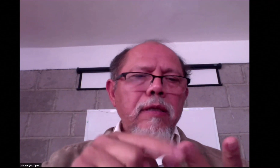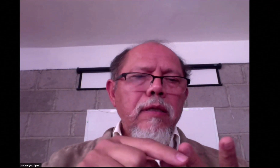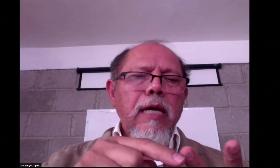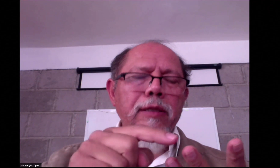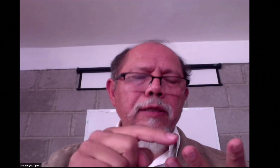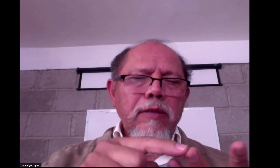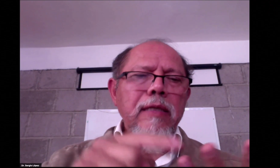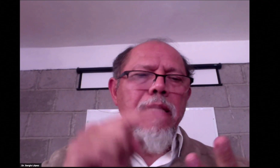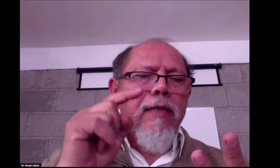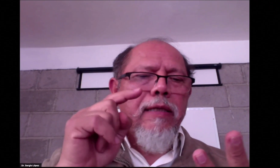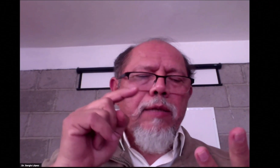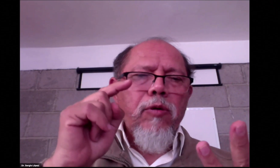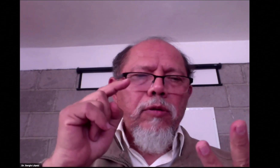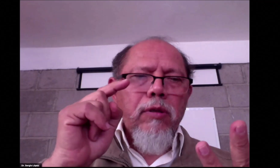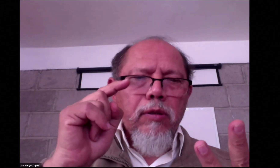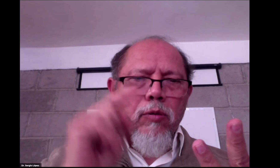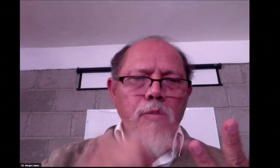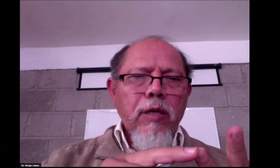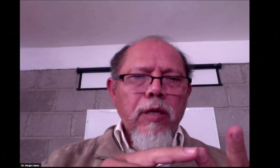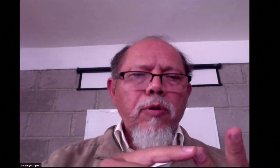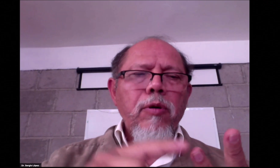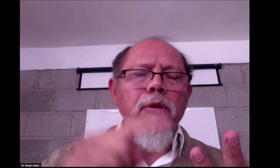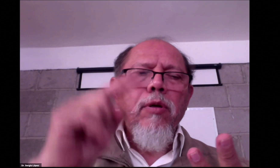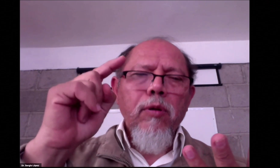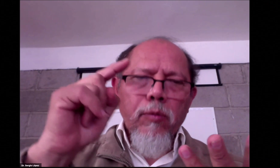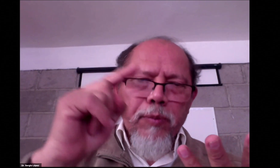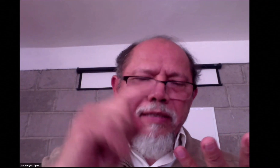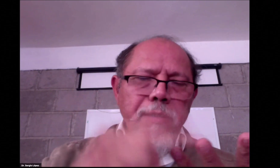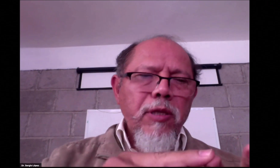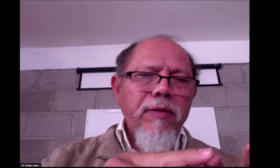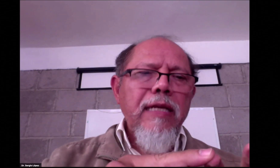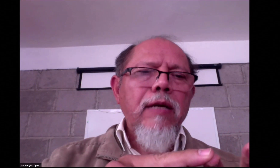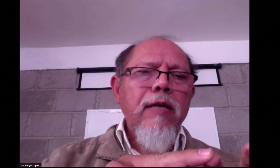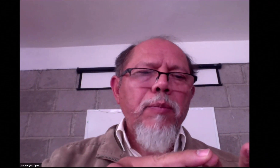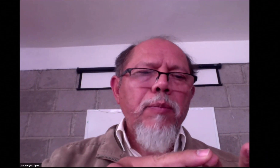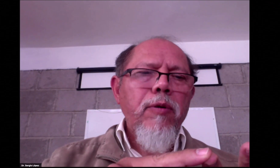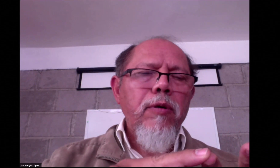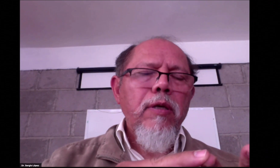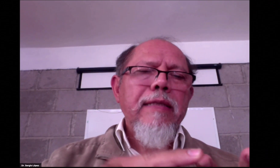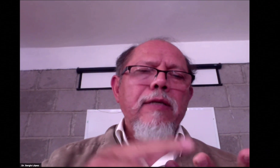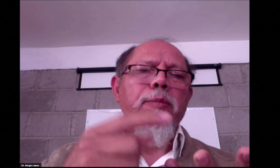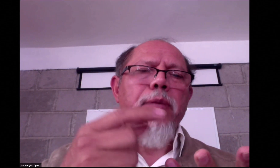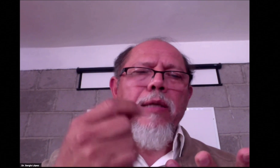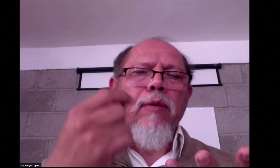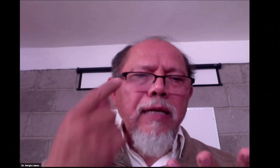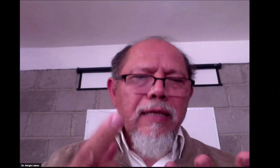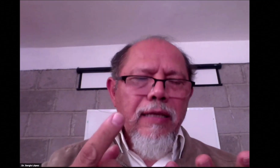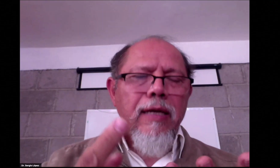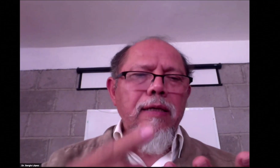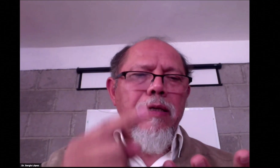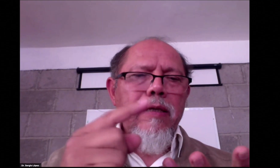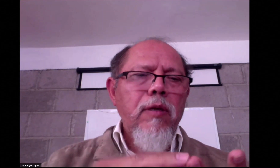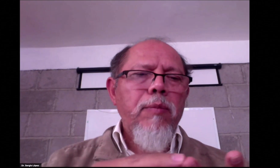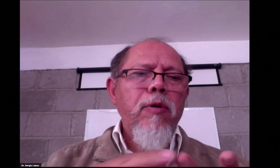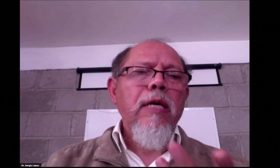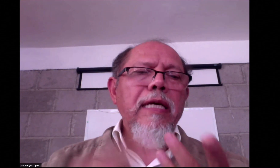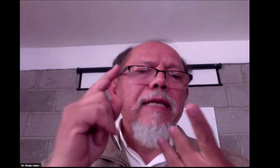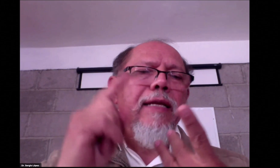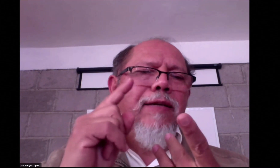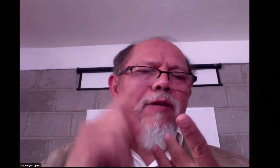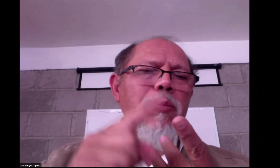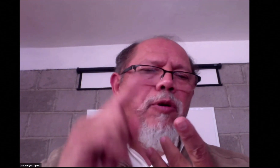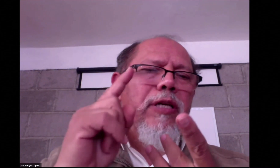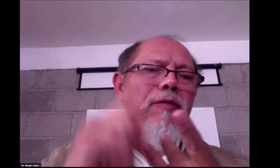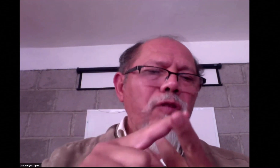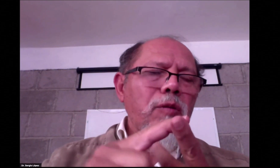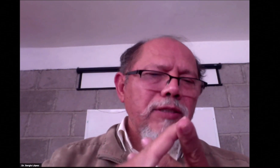child or this adult, this young person wants to live. And so we get a body a principle of life in the